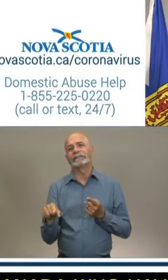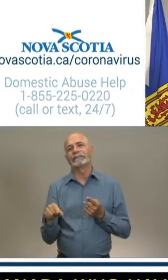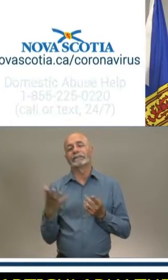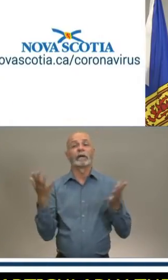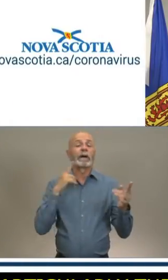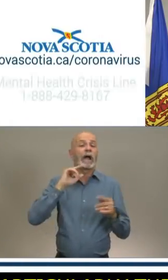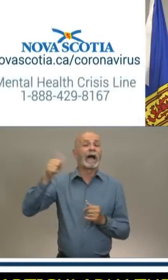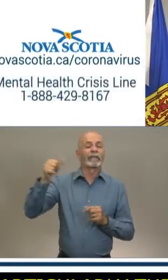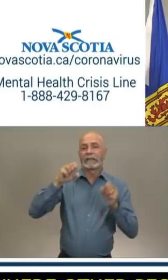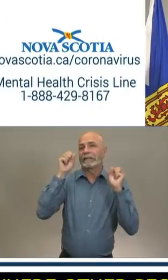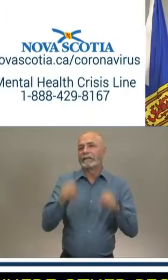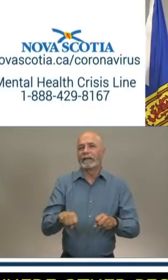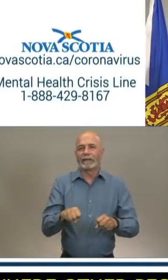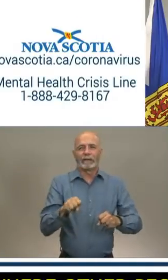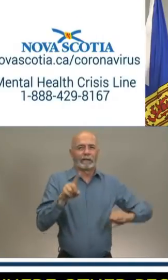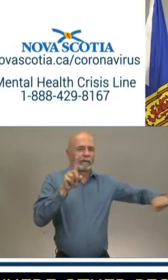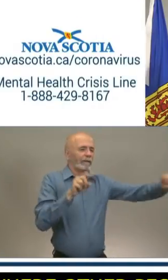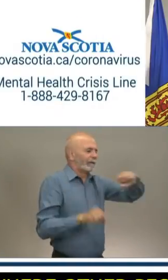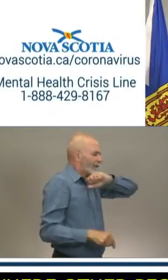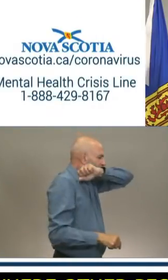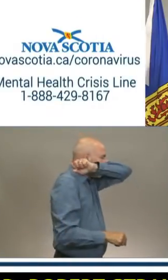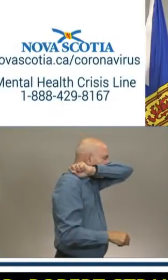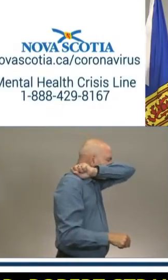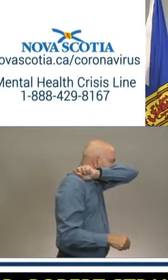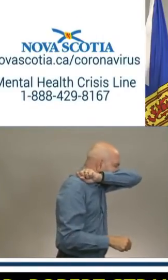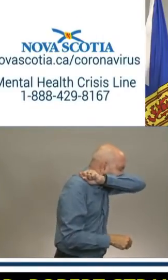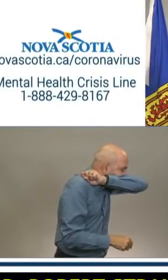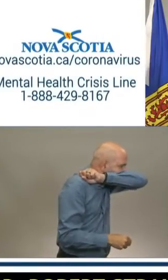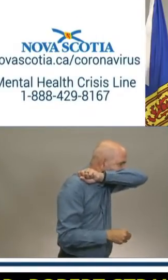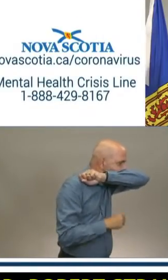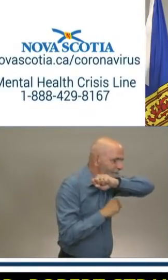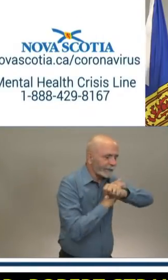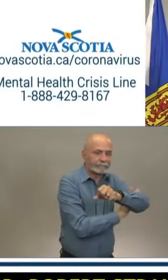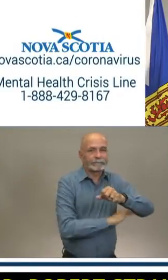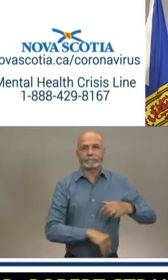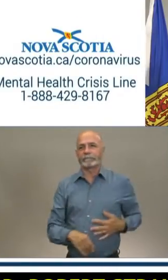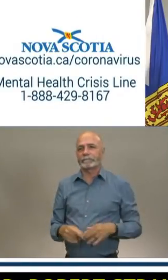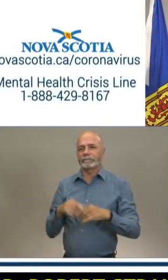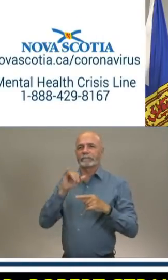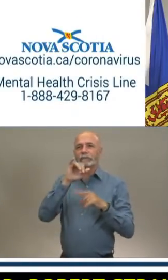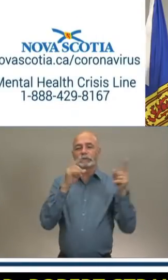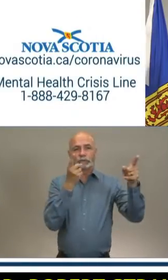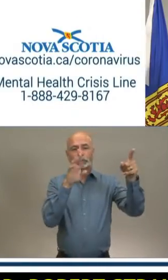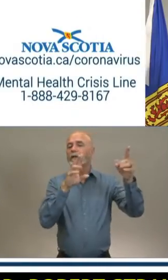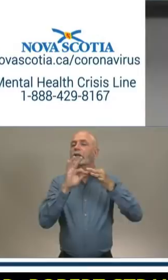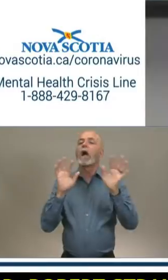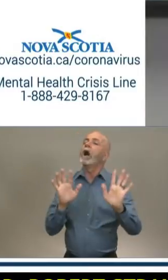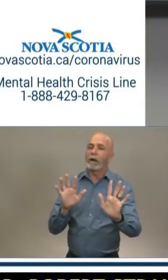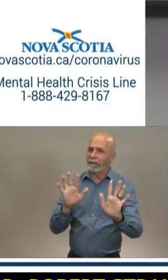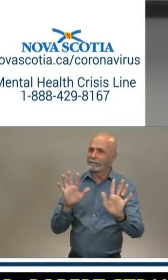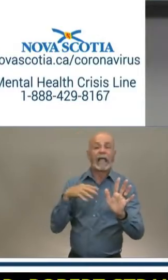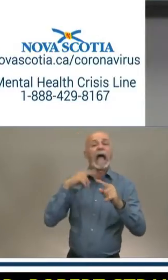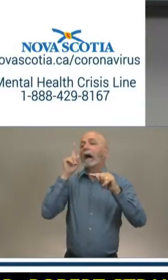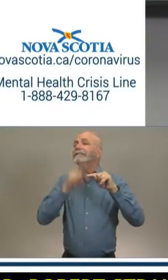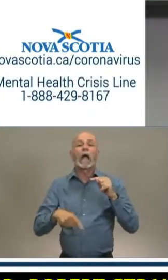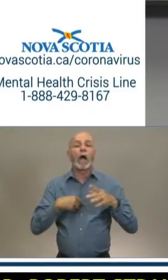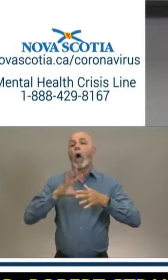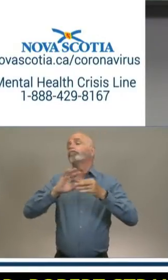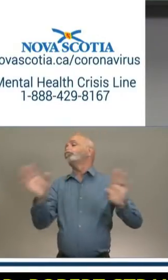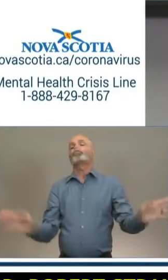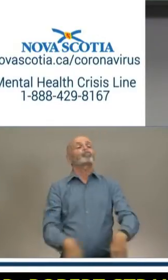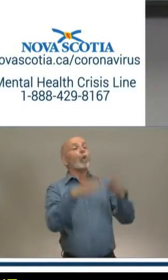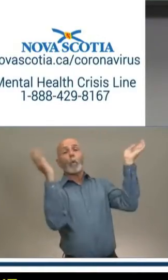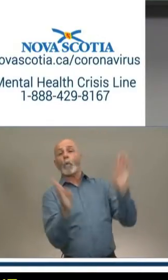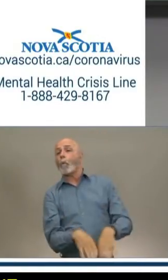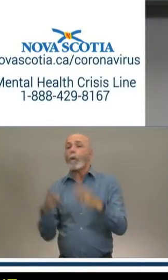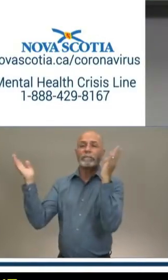throw it open to everybody. We have a certain amount of vaccine, and this is the one of the success points in Nova Scotia. We